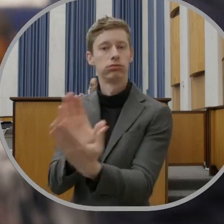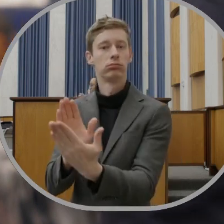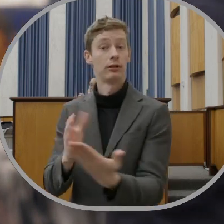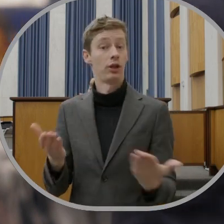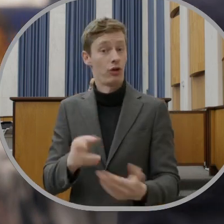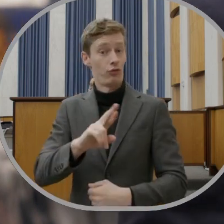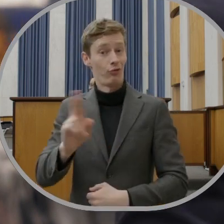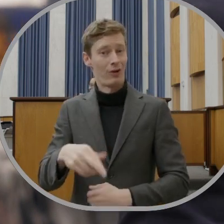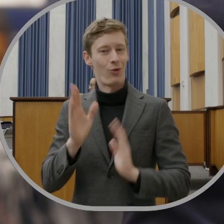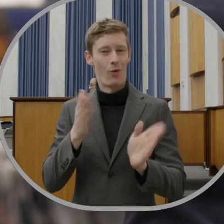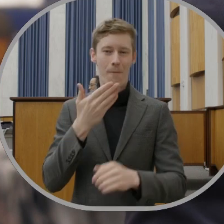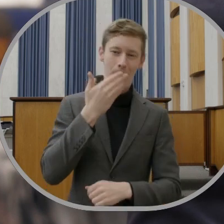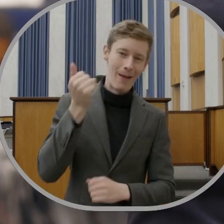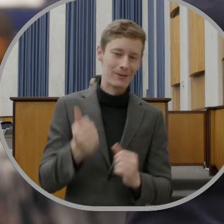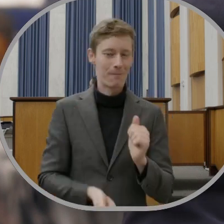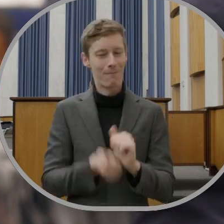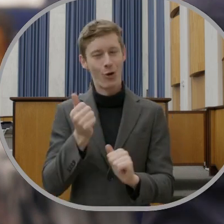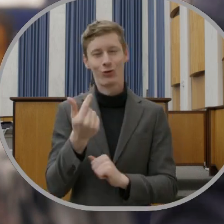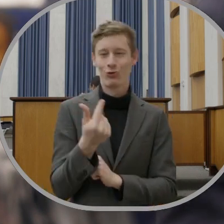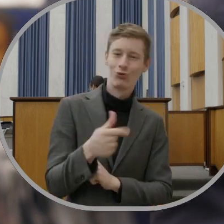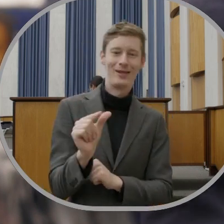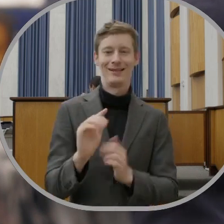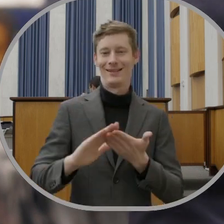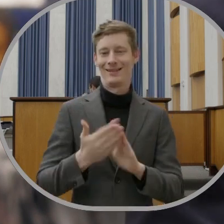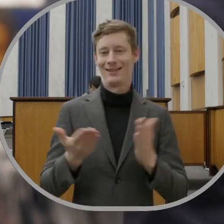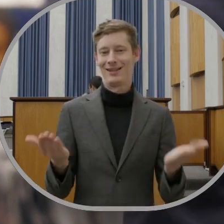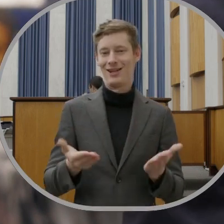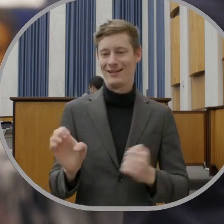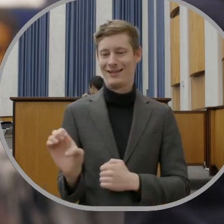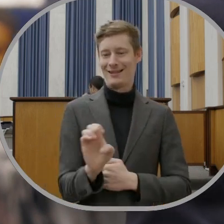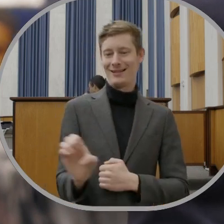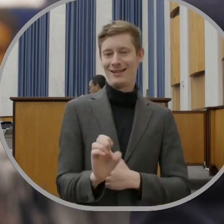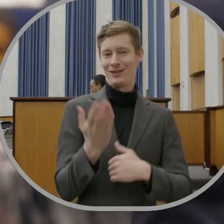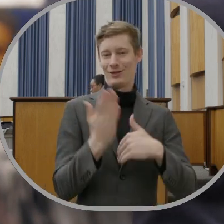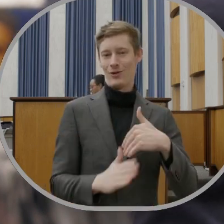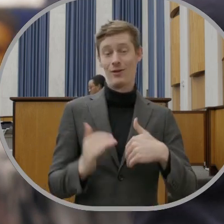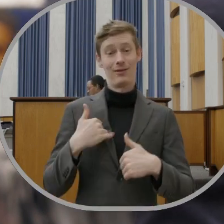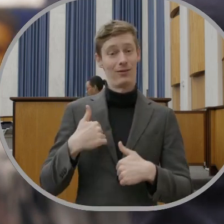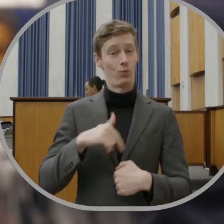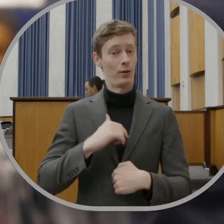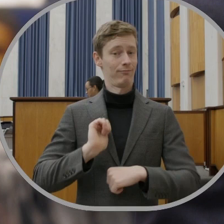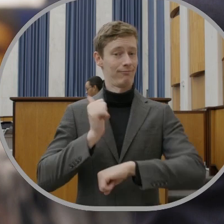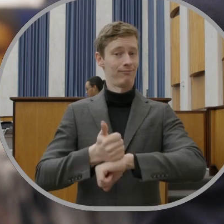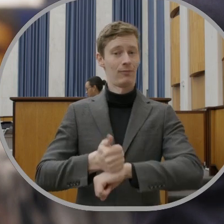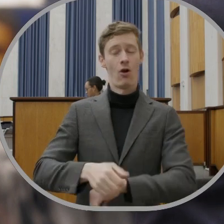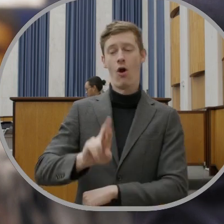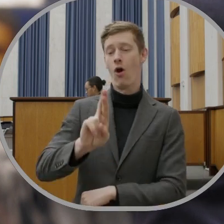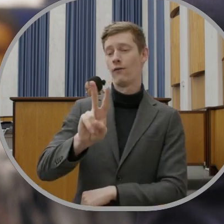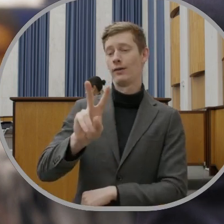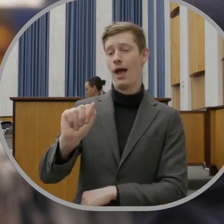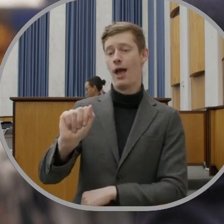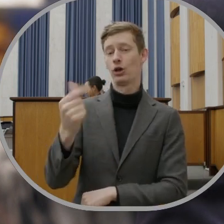Coast. This is why we have been intentional with our work by launching the RVA Green